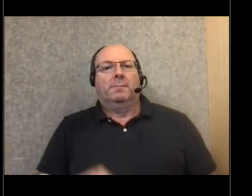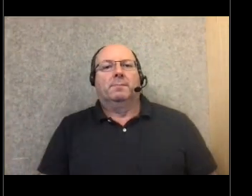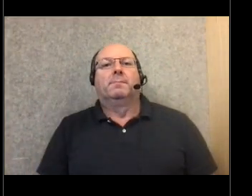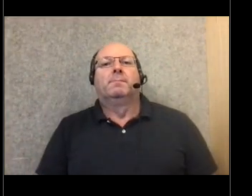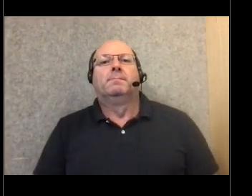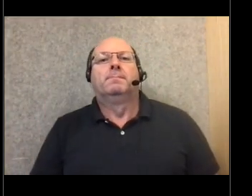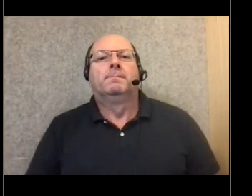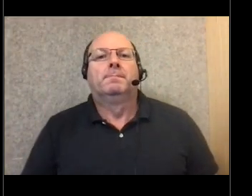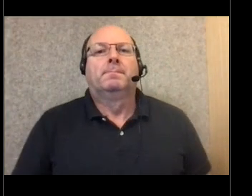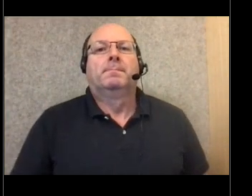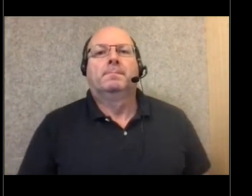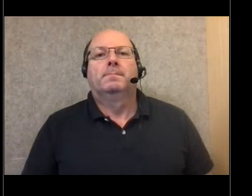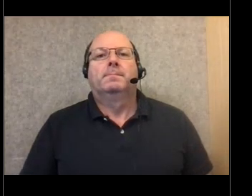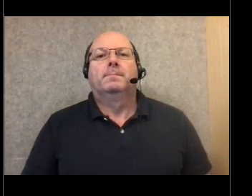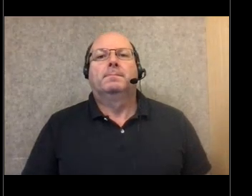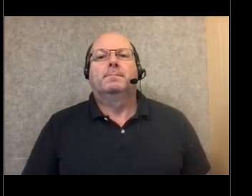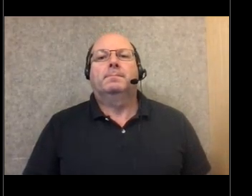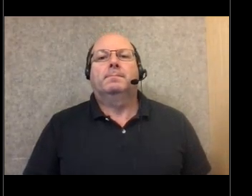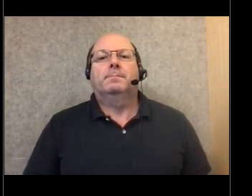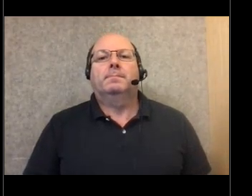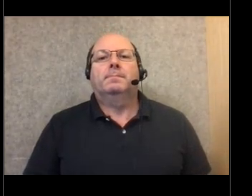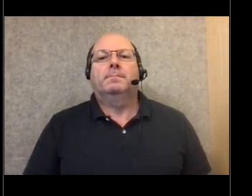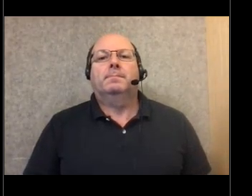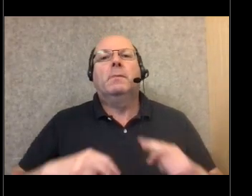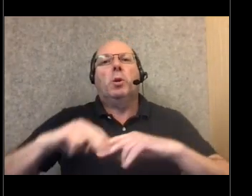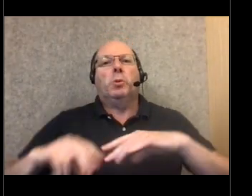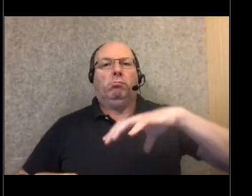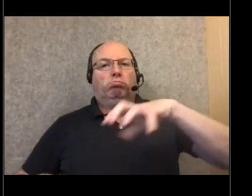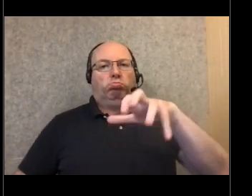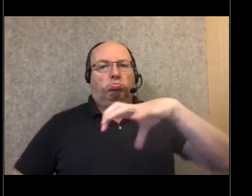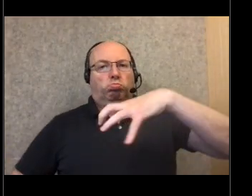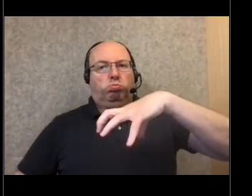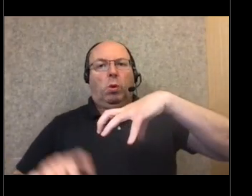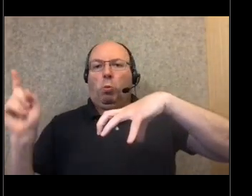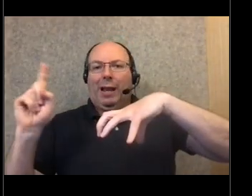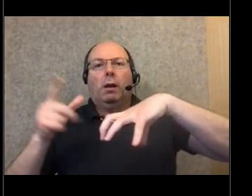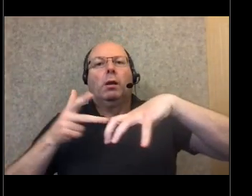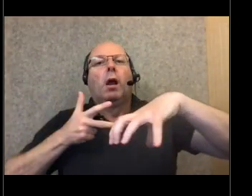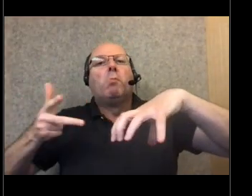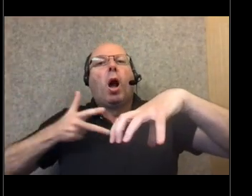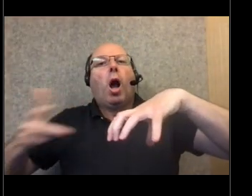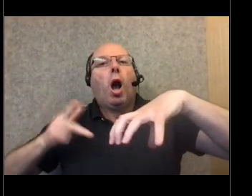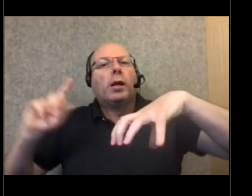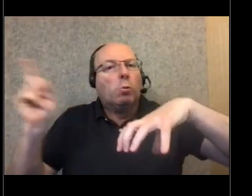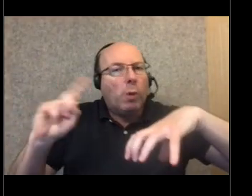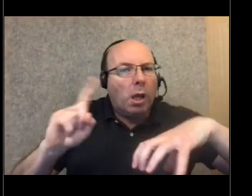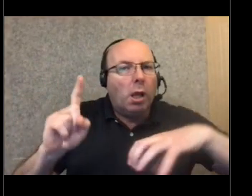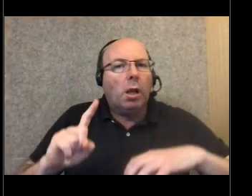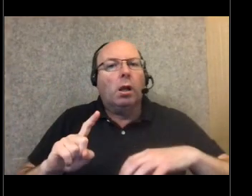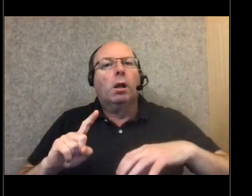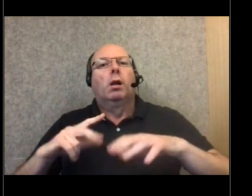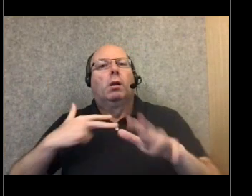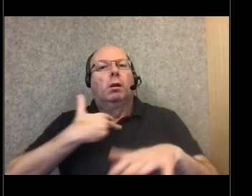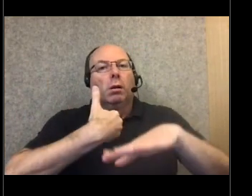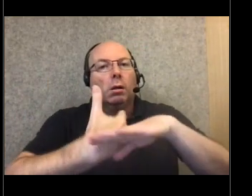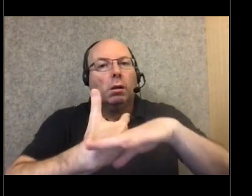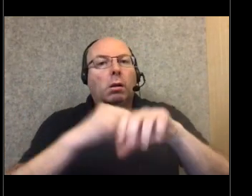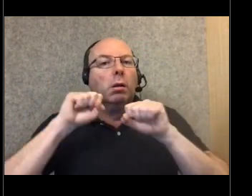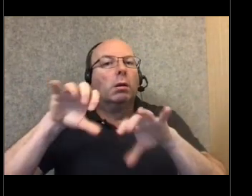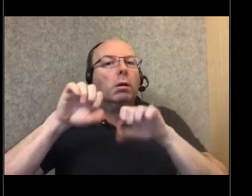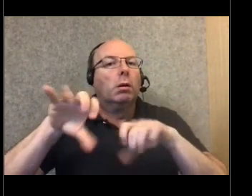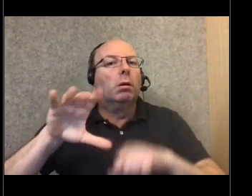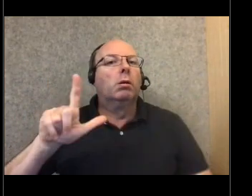The location and orientation of buildings, parking areas, loading zones, and